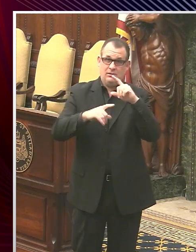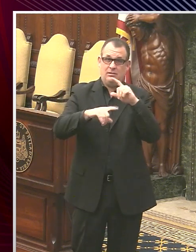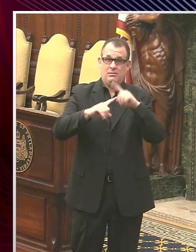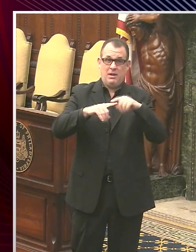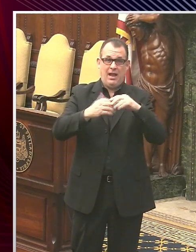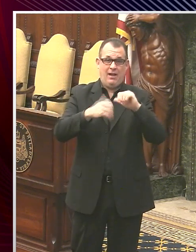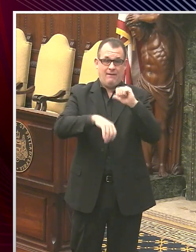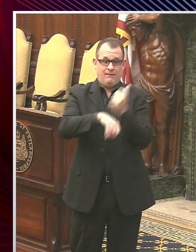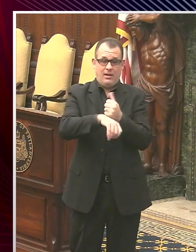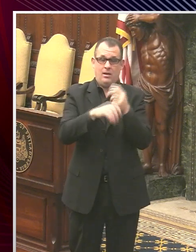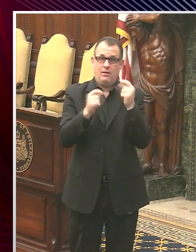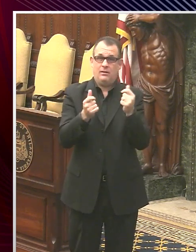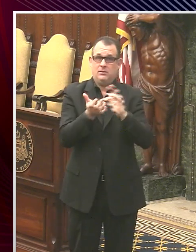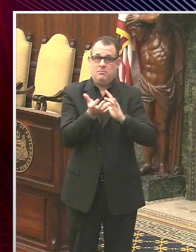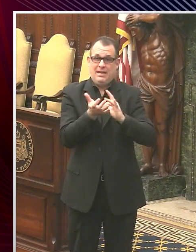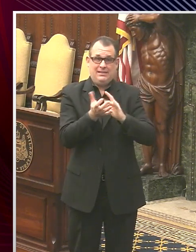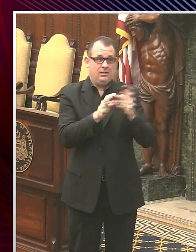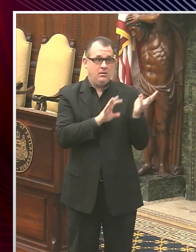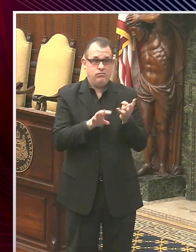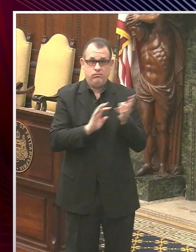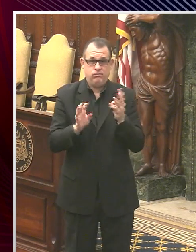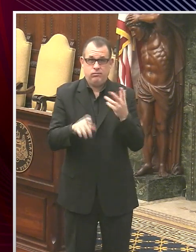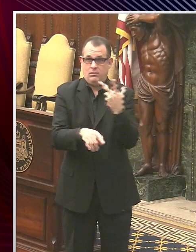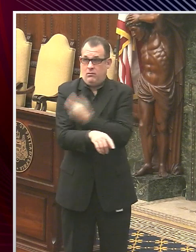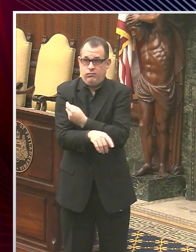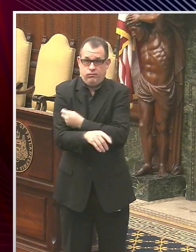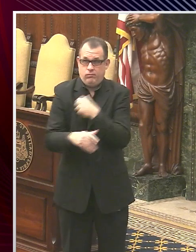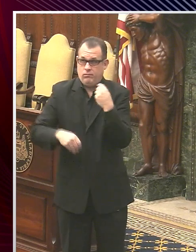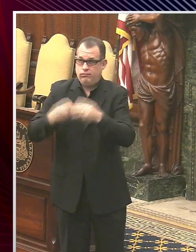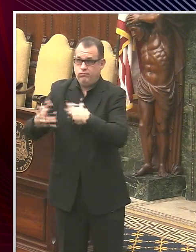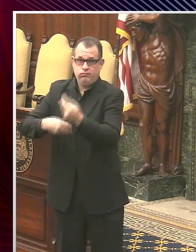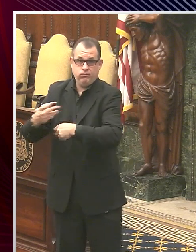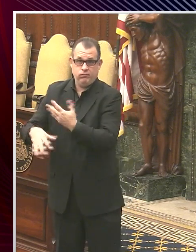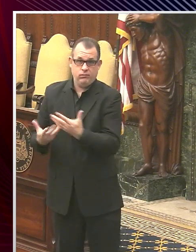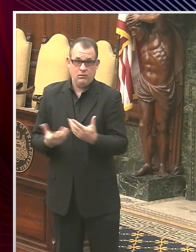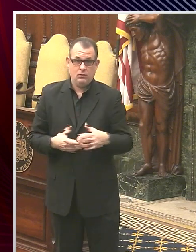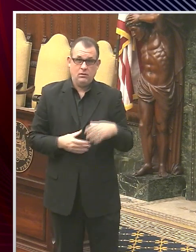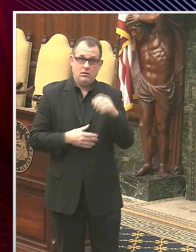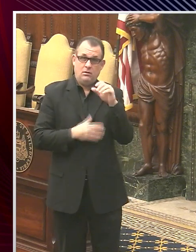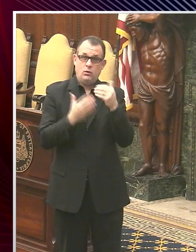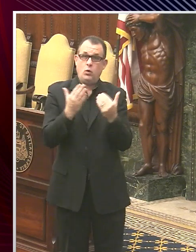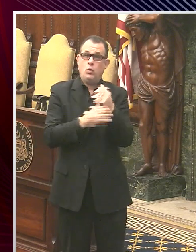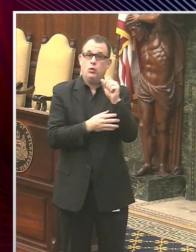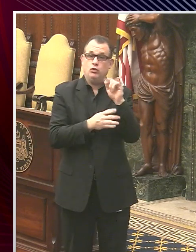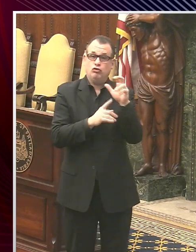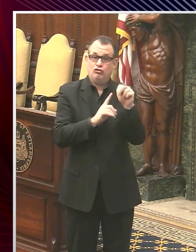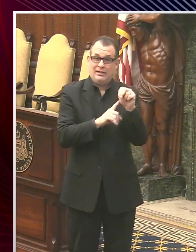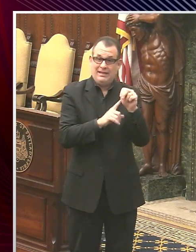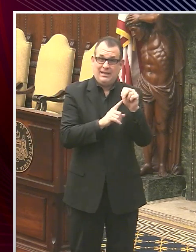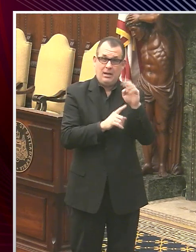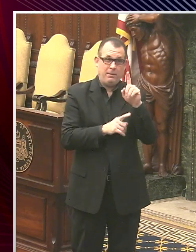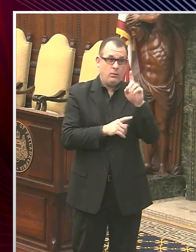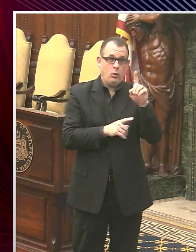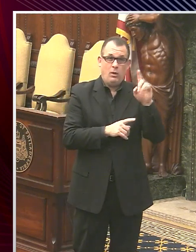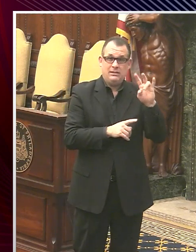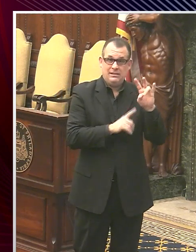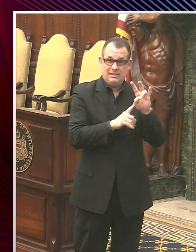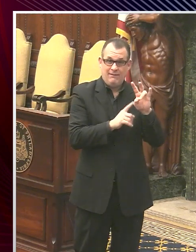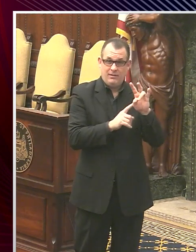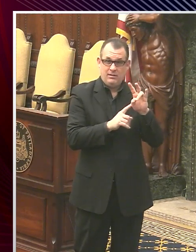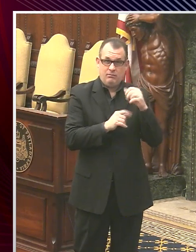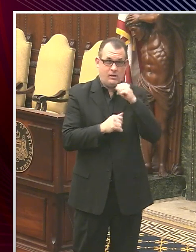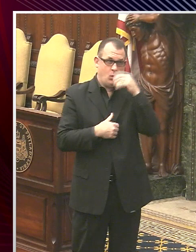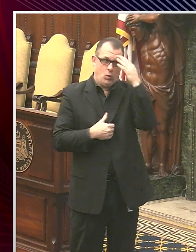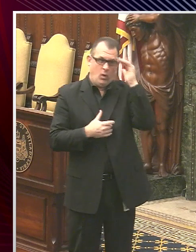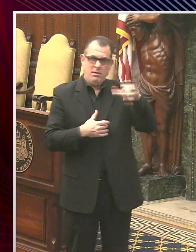us and then how quickly this variant arrives. And, there's still a lot we don't know about the B.1.1.7 variant. Is it as bad as we think